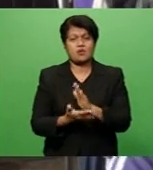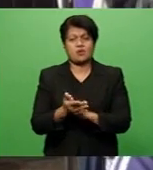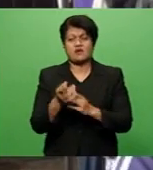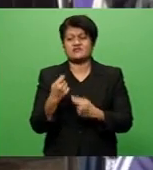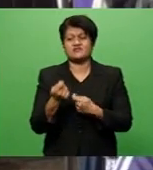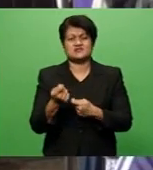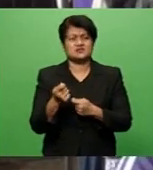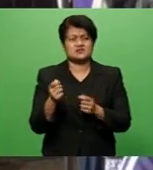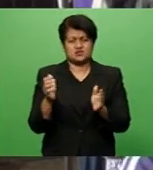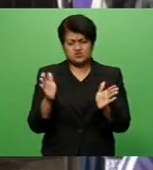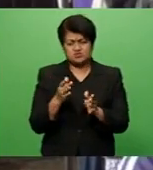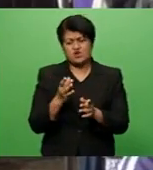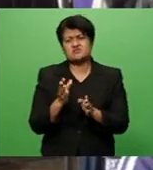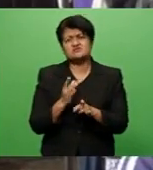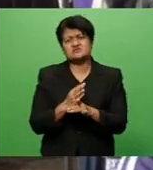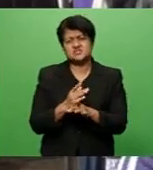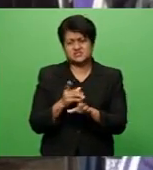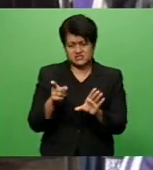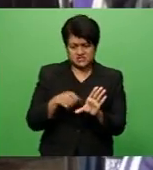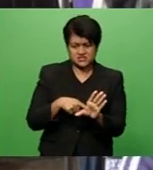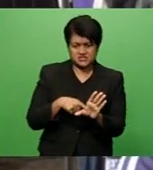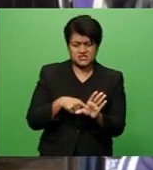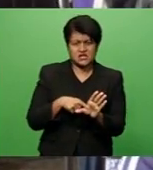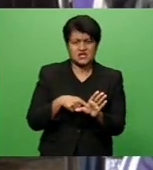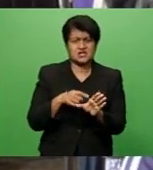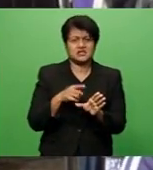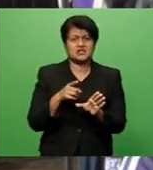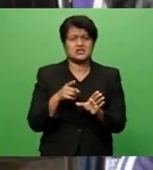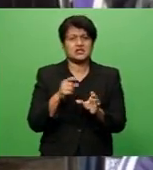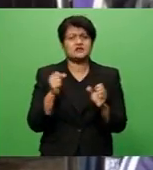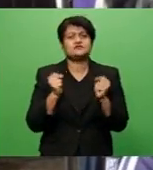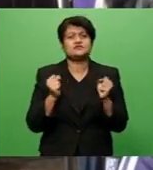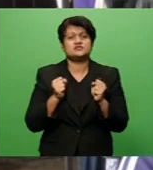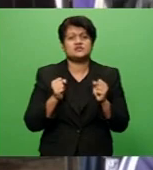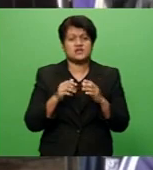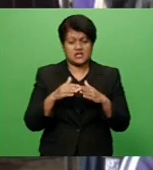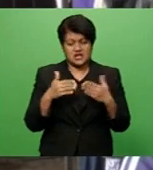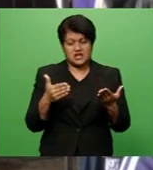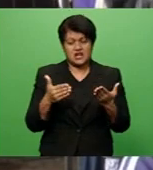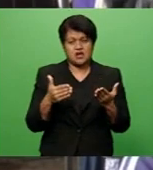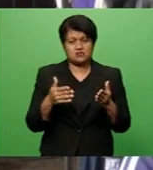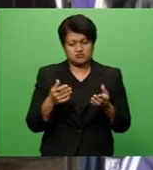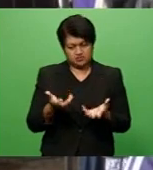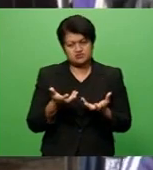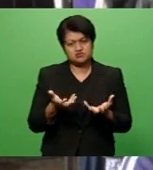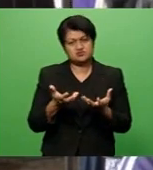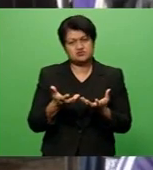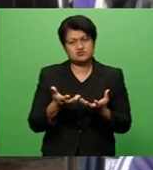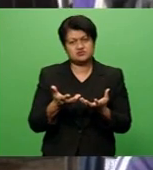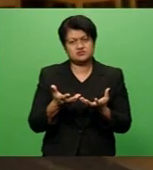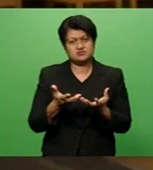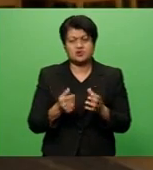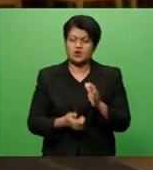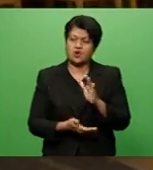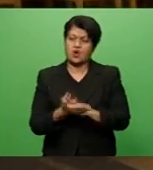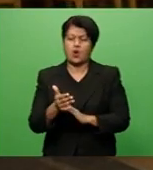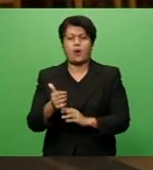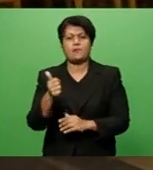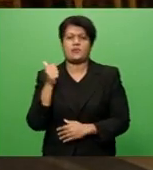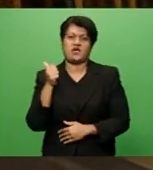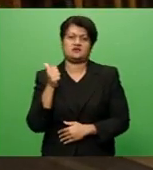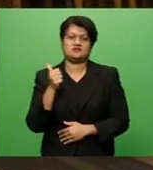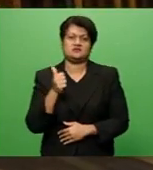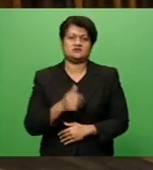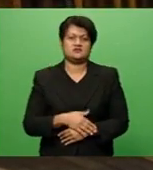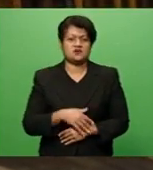fish was inside the fridge. Now we cook it in the Vishnu Day. We just have it now. We're going to go back. And